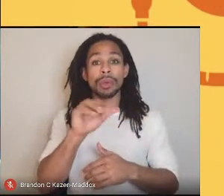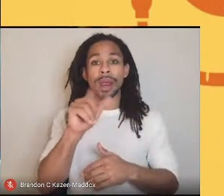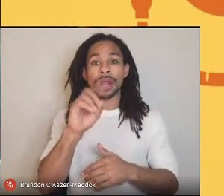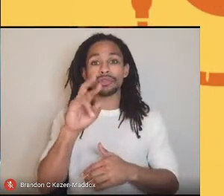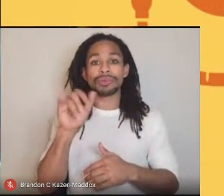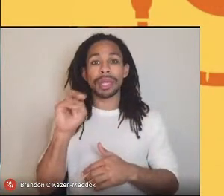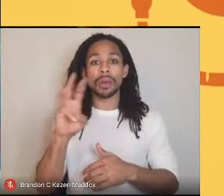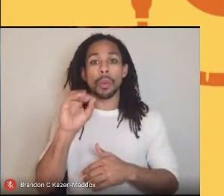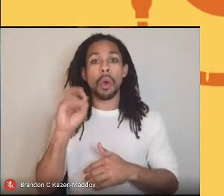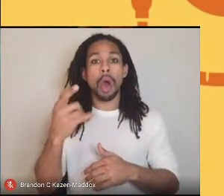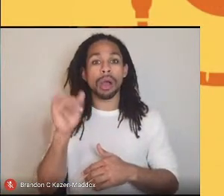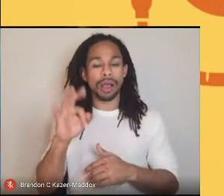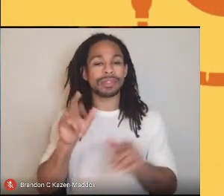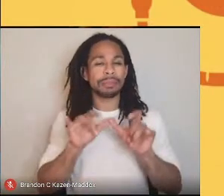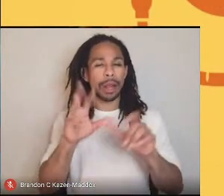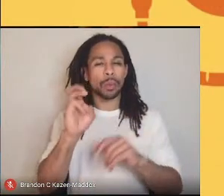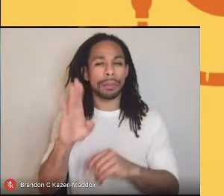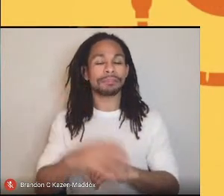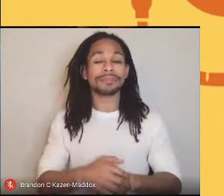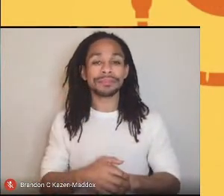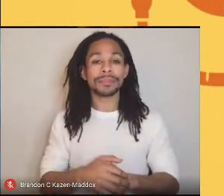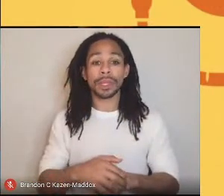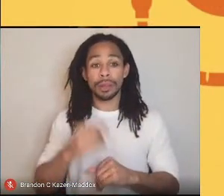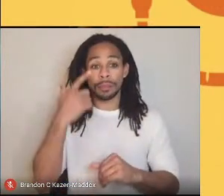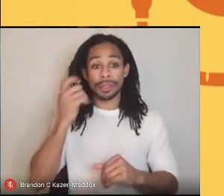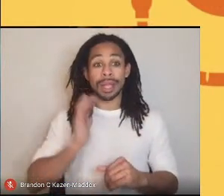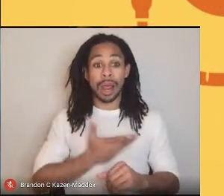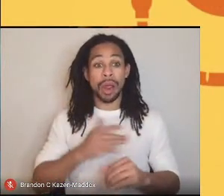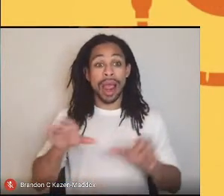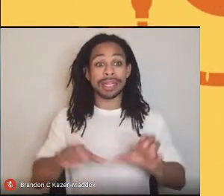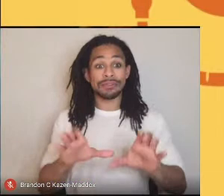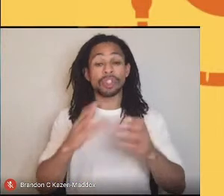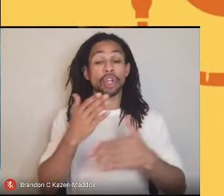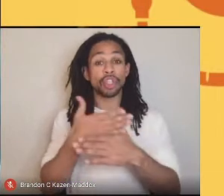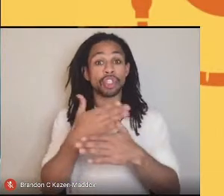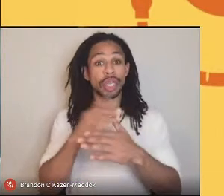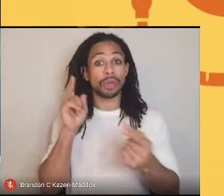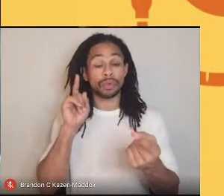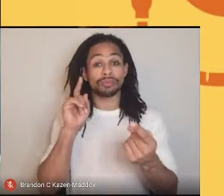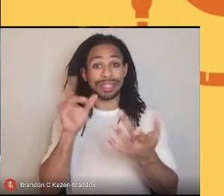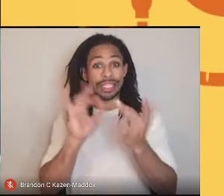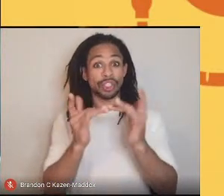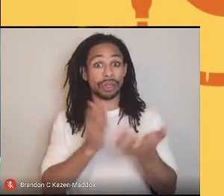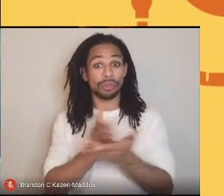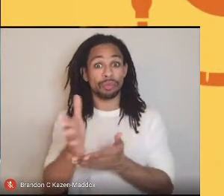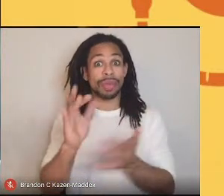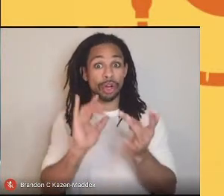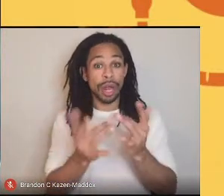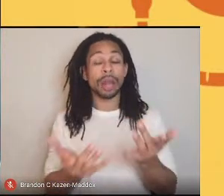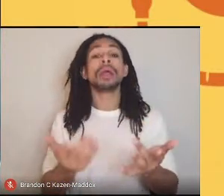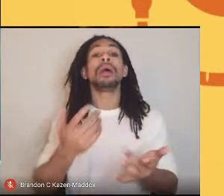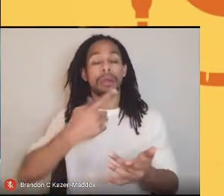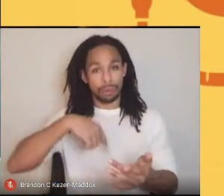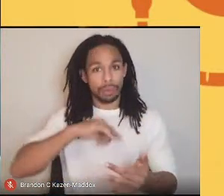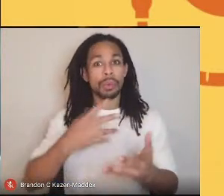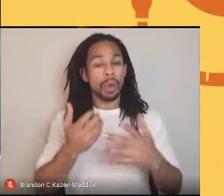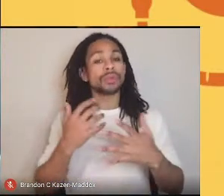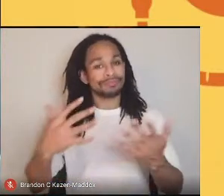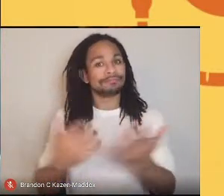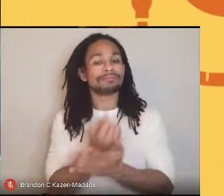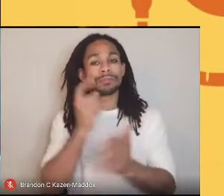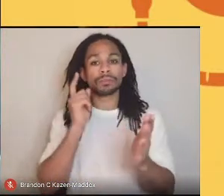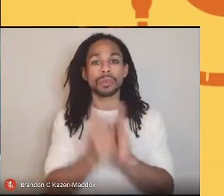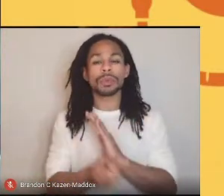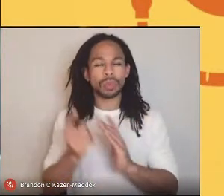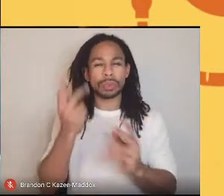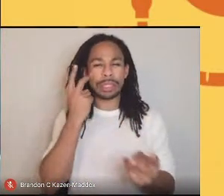Spiderweb. Since our activities are shared digitally to the internet, let's also take a moment to consider the legacy of